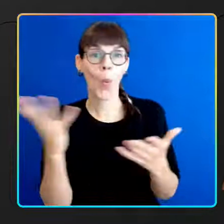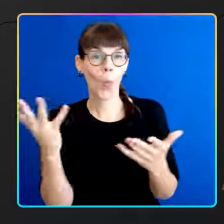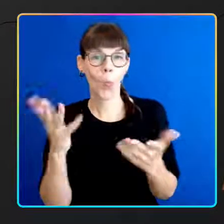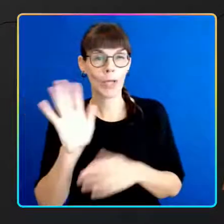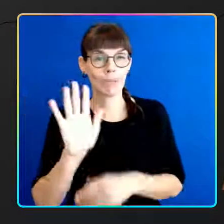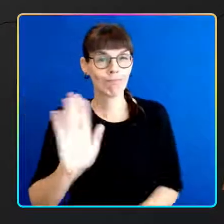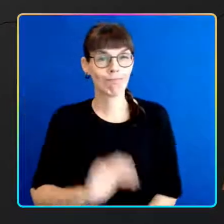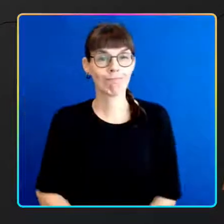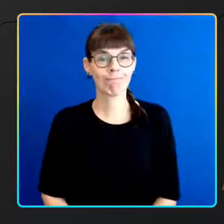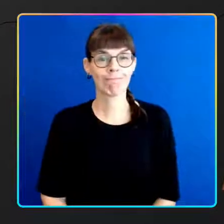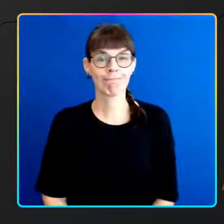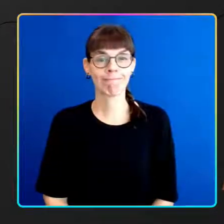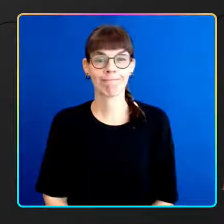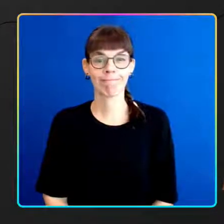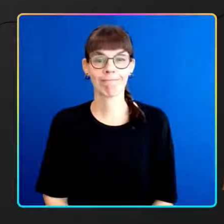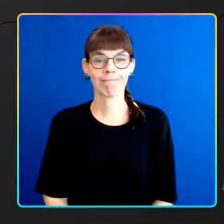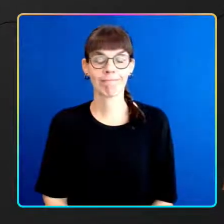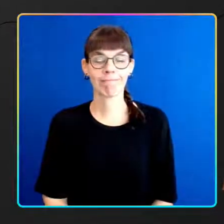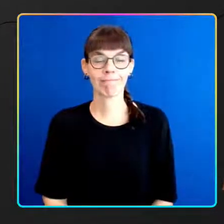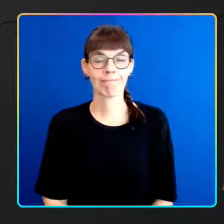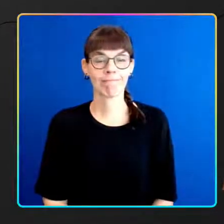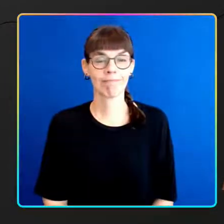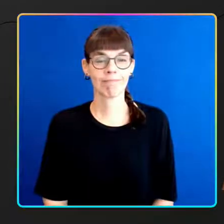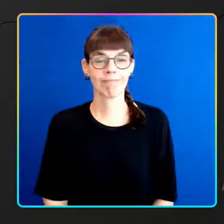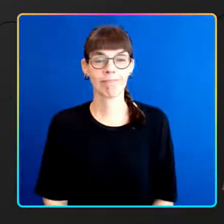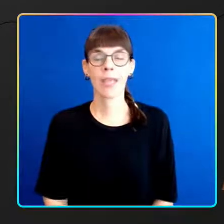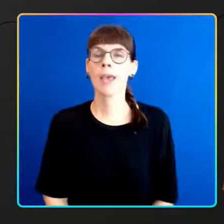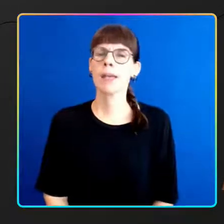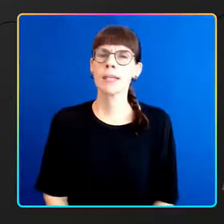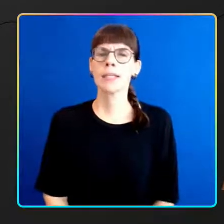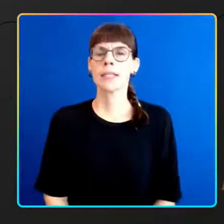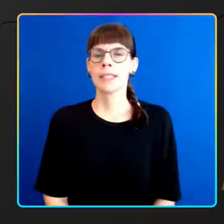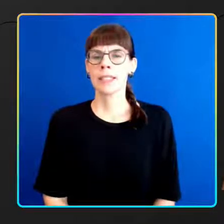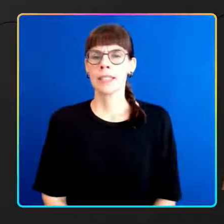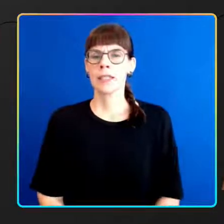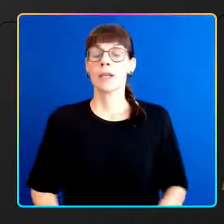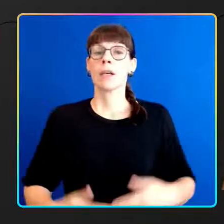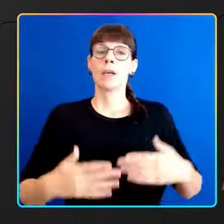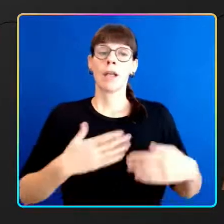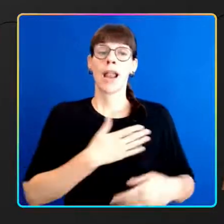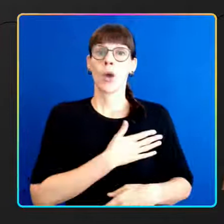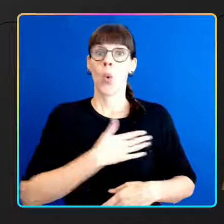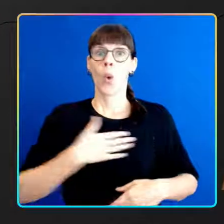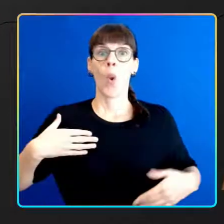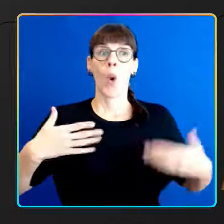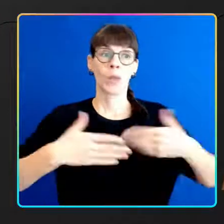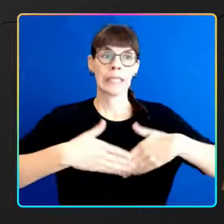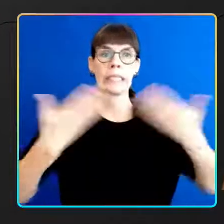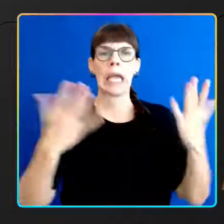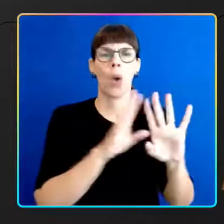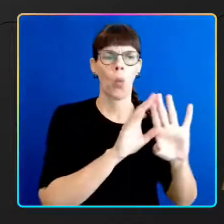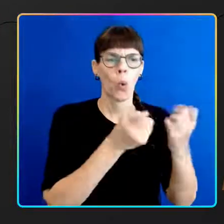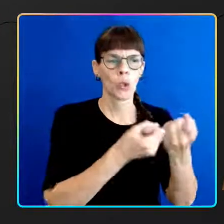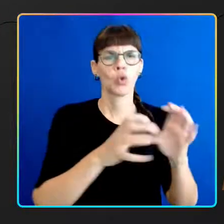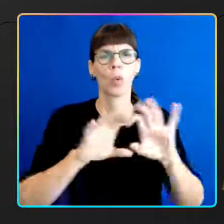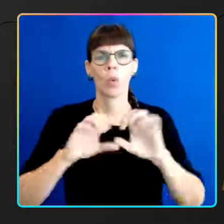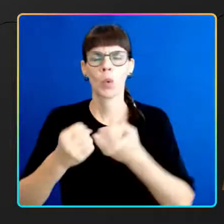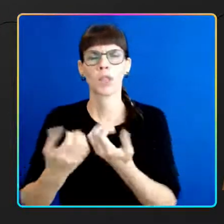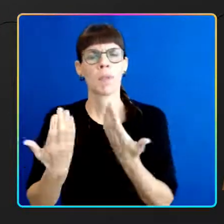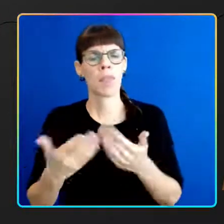So for this time, we normally for a long day we do workshops, but this is the first time that we decided to do